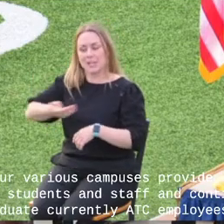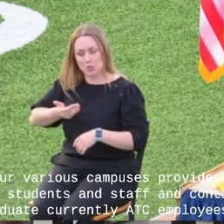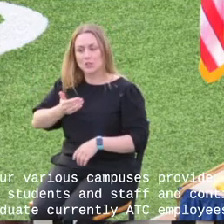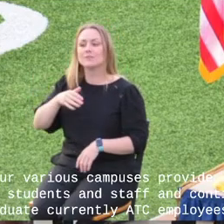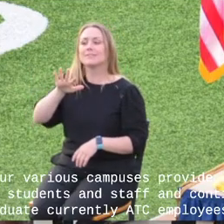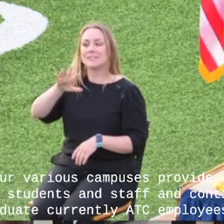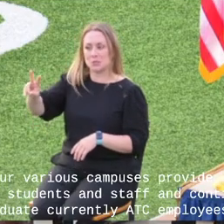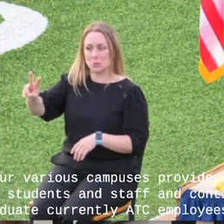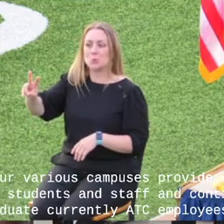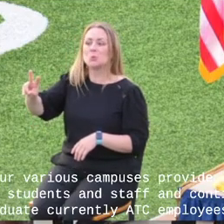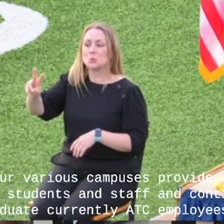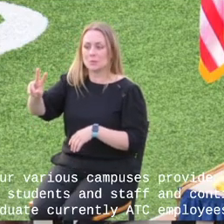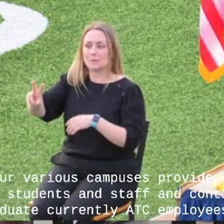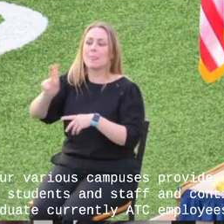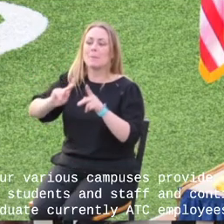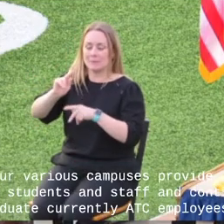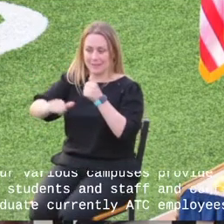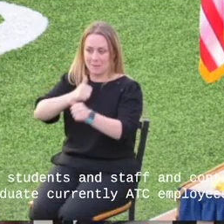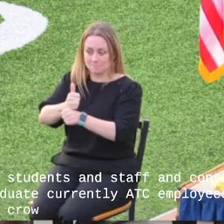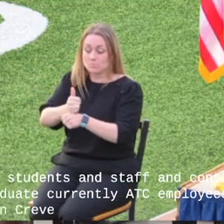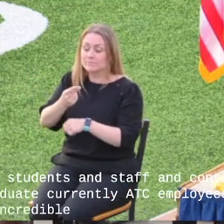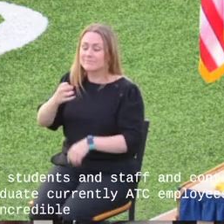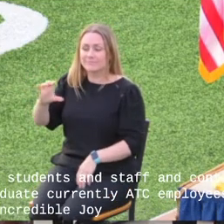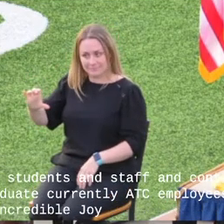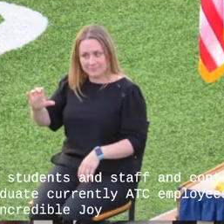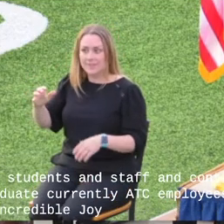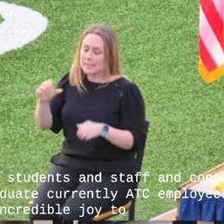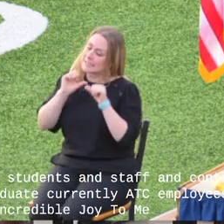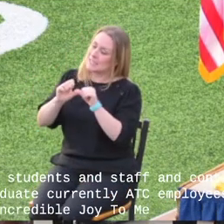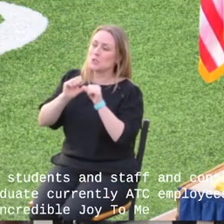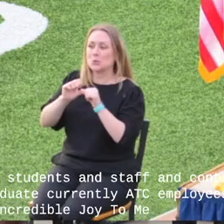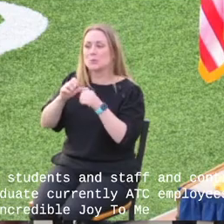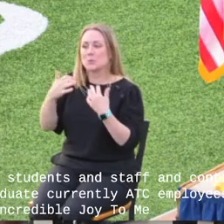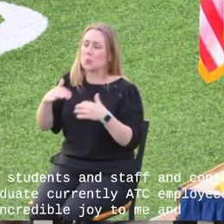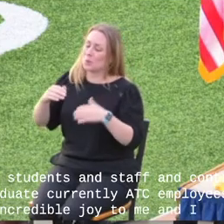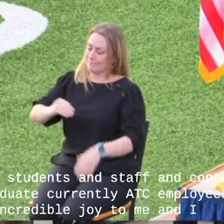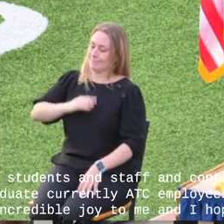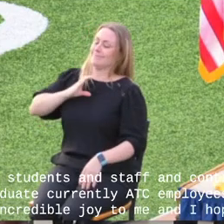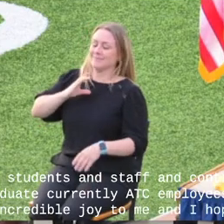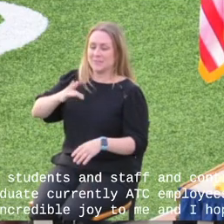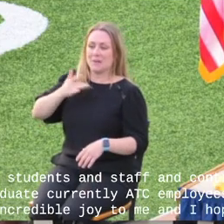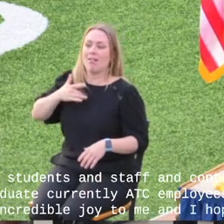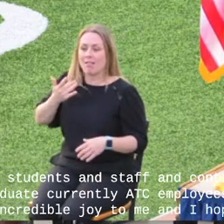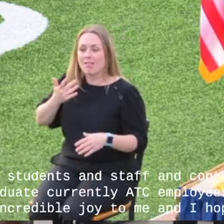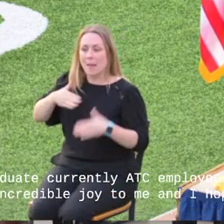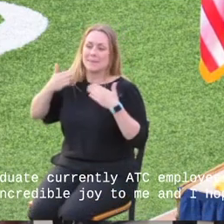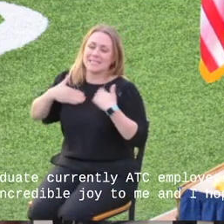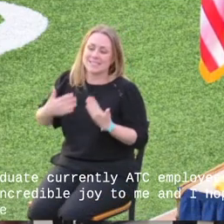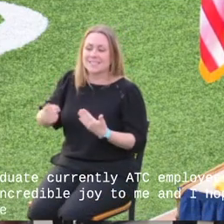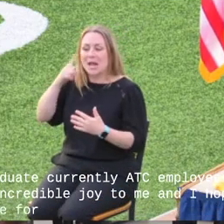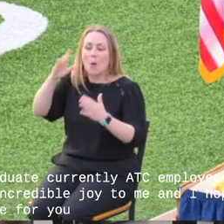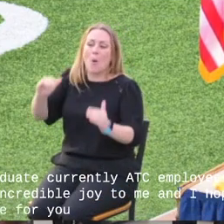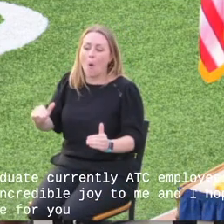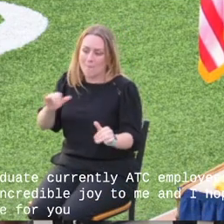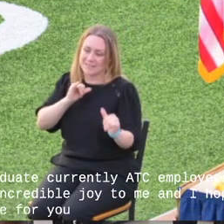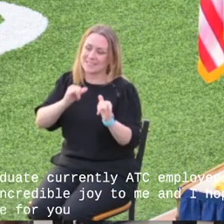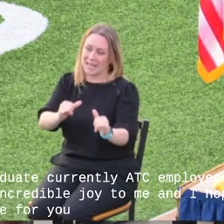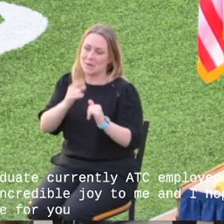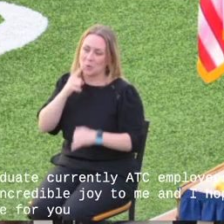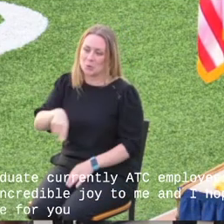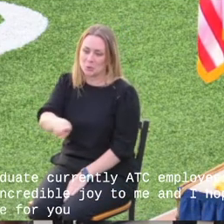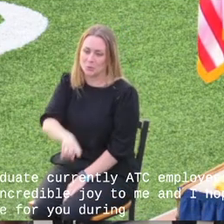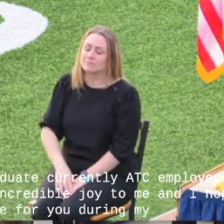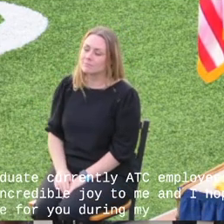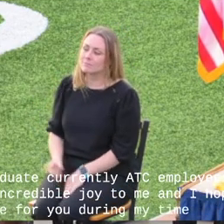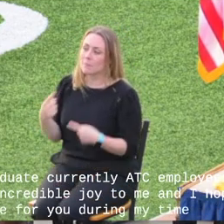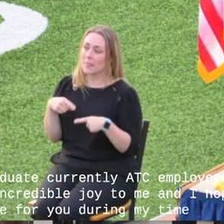Community College continues to bring incredible joy to me, and I hope it will do the same for you. During